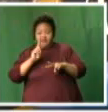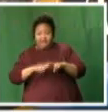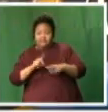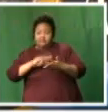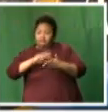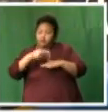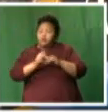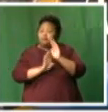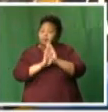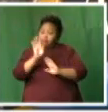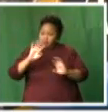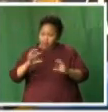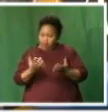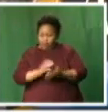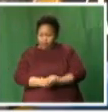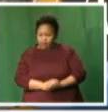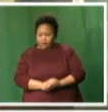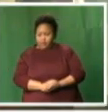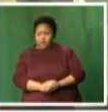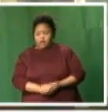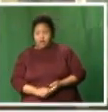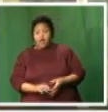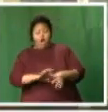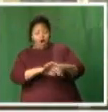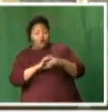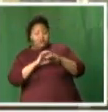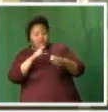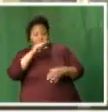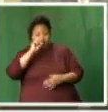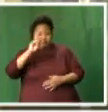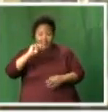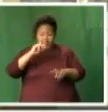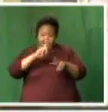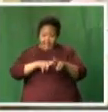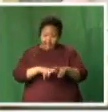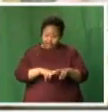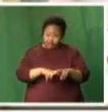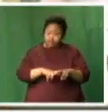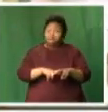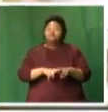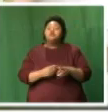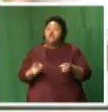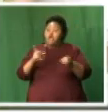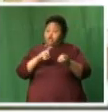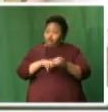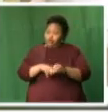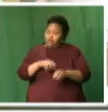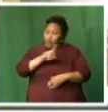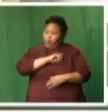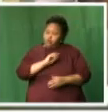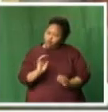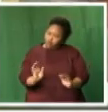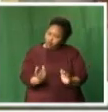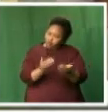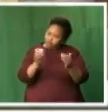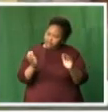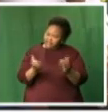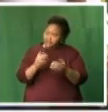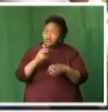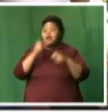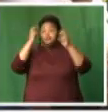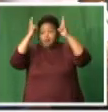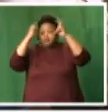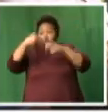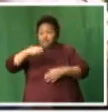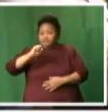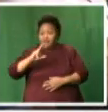letahlukene kufaka bona baye inhlangano yakaNature lababuketwe natindzaba te-HIV kukhutsata kona ukuthi phela tati isimo sakho sengadi kuhambisana